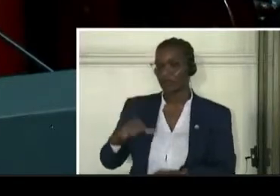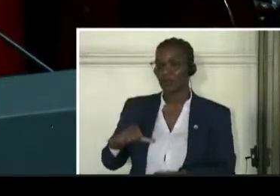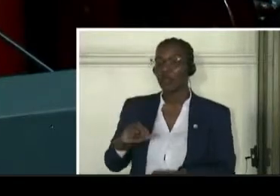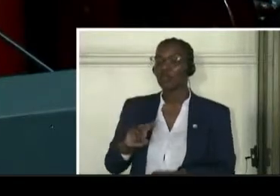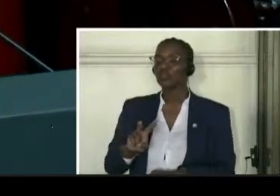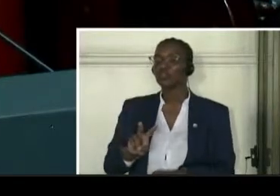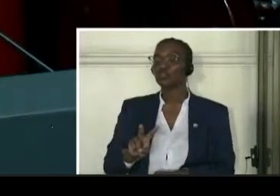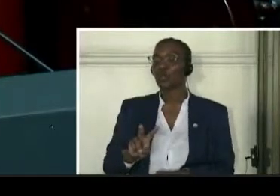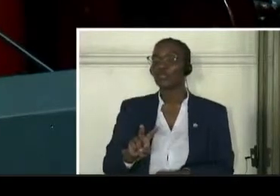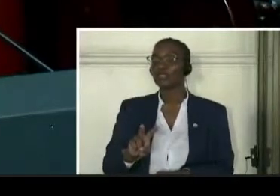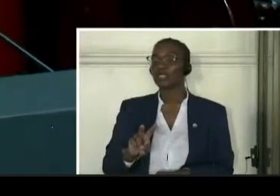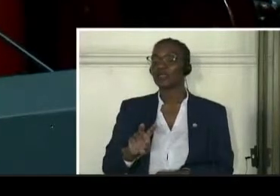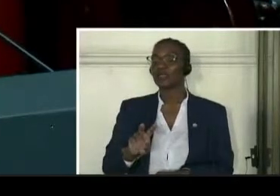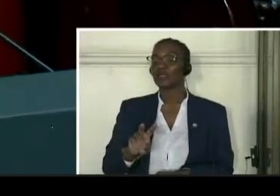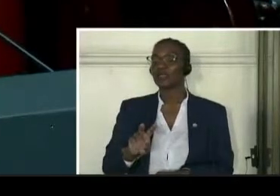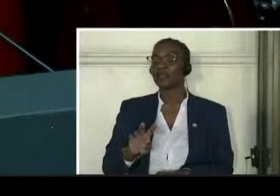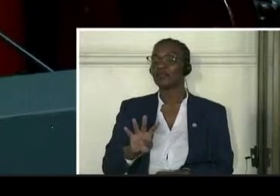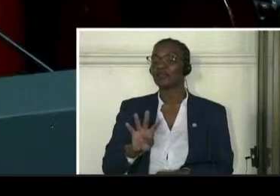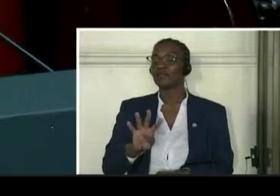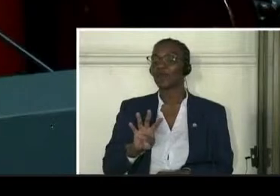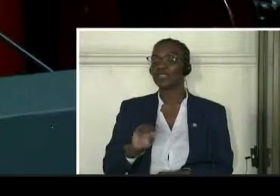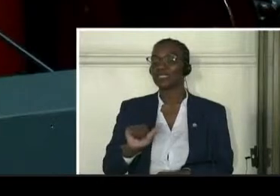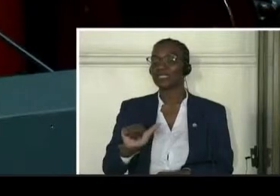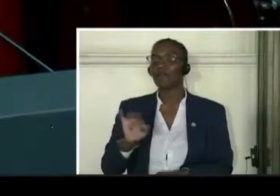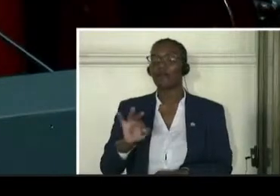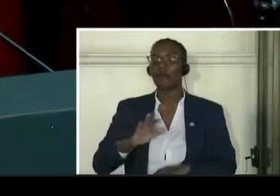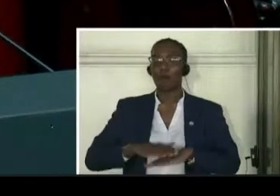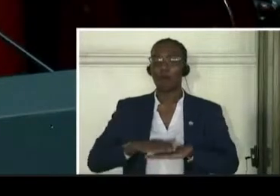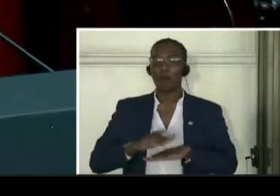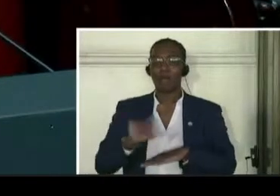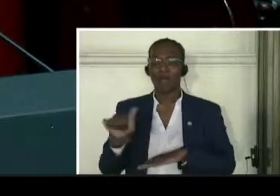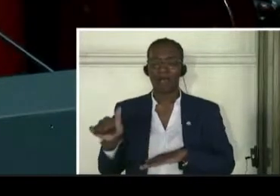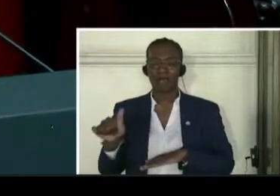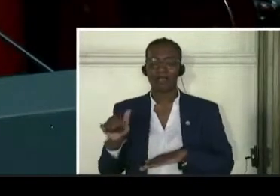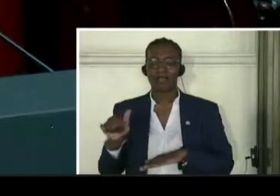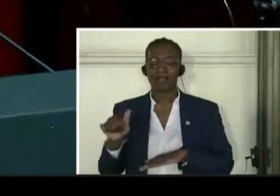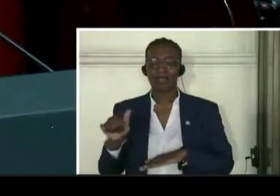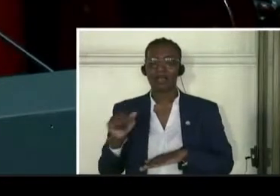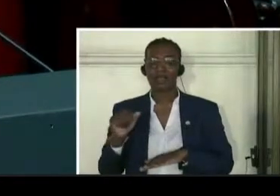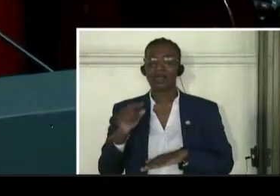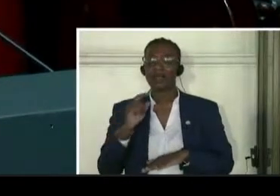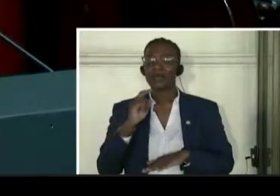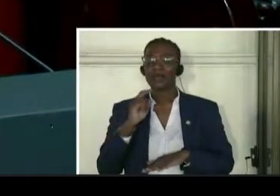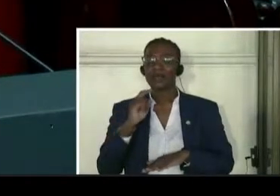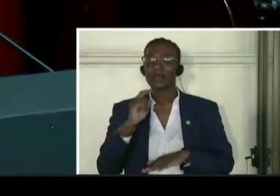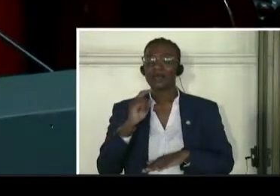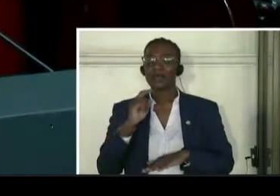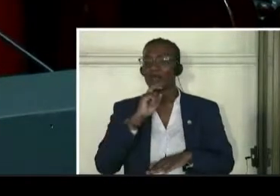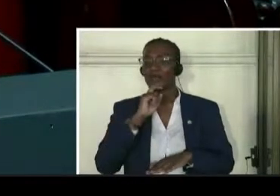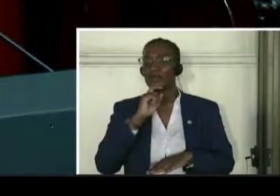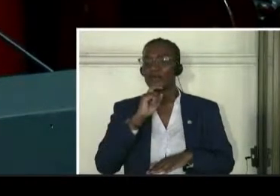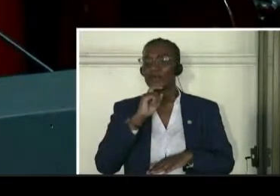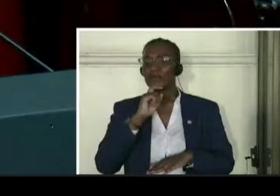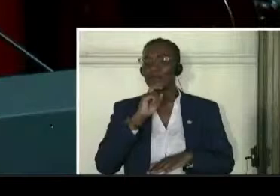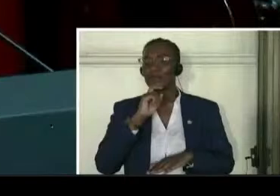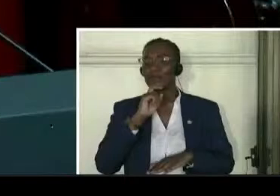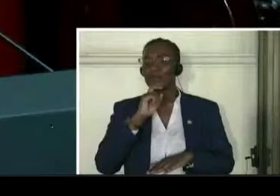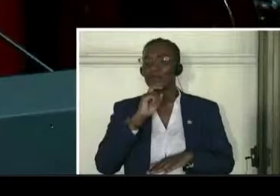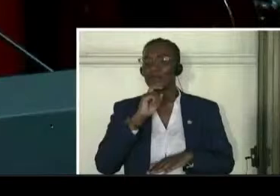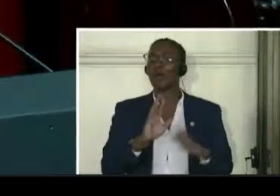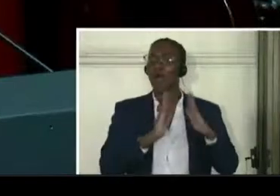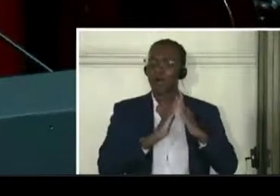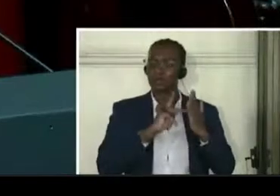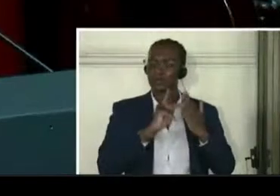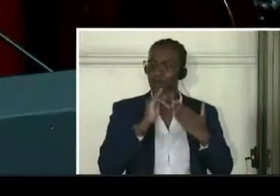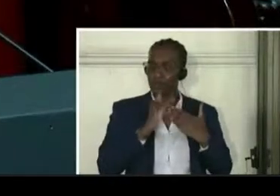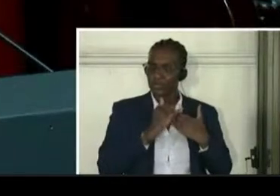246 million rand was spent on remedial measures undertaken on the R293